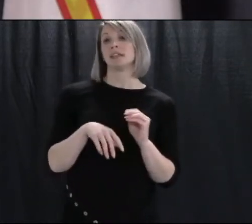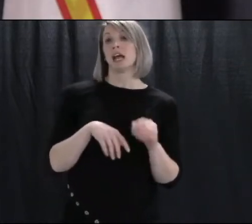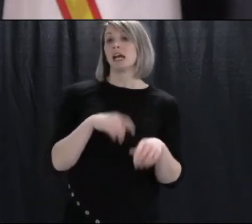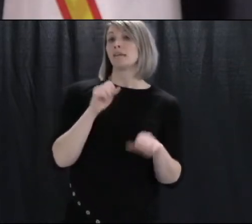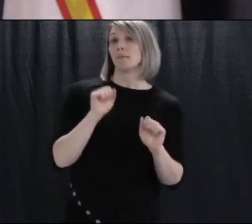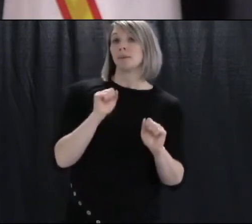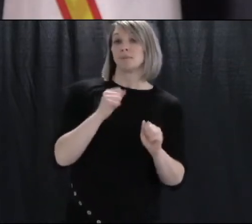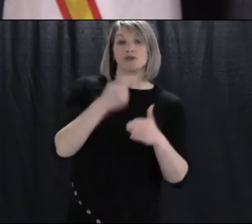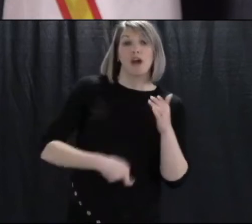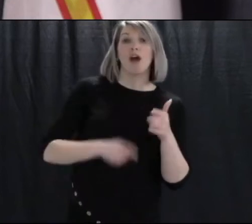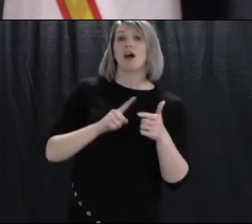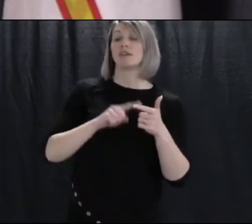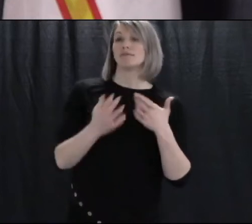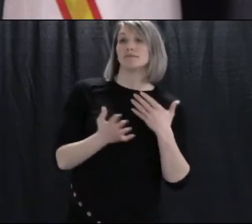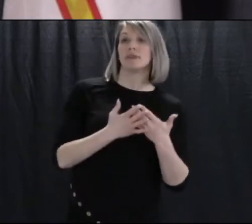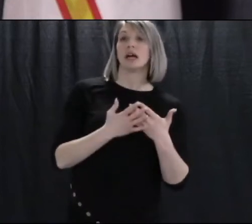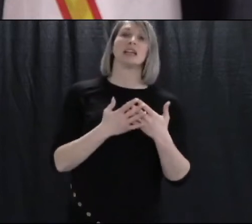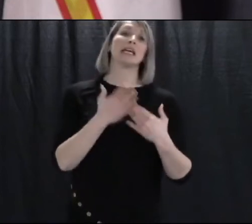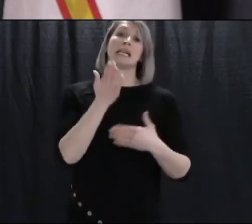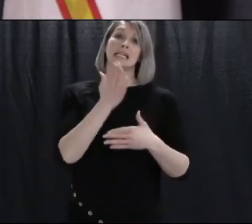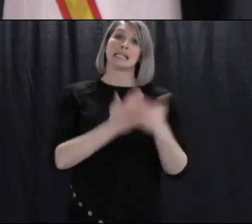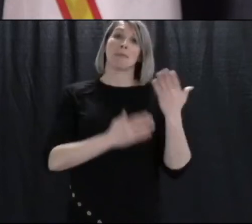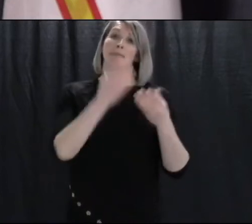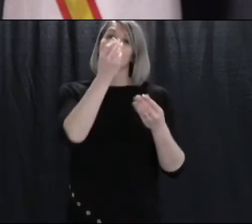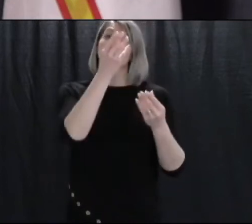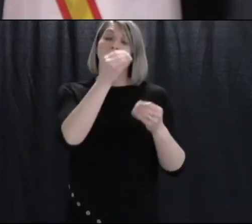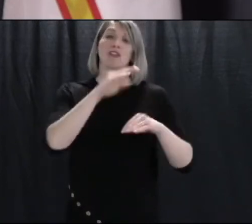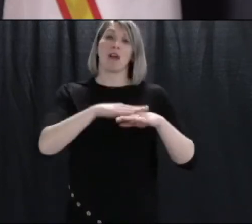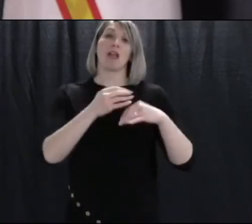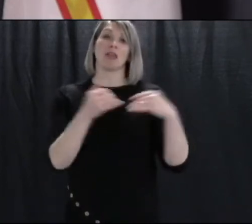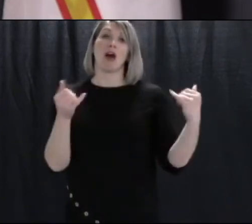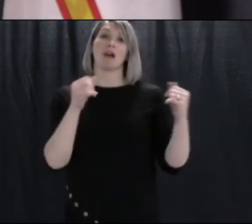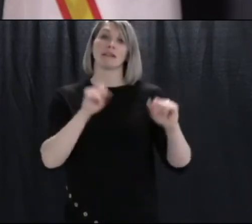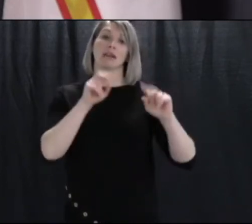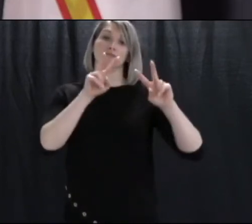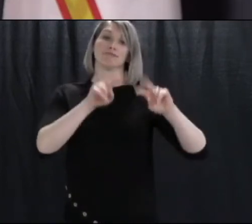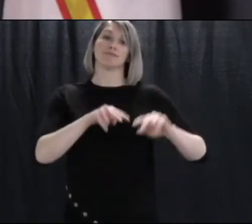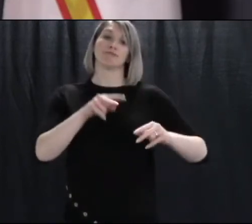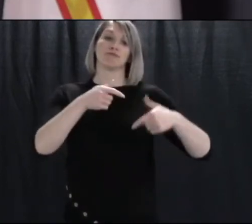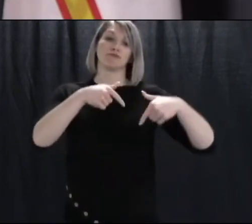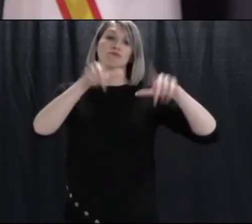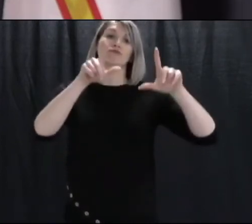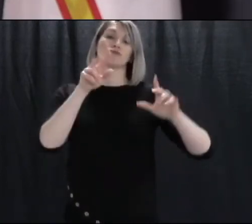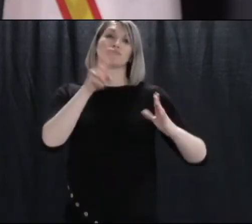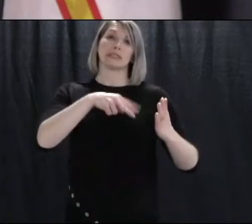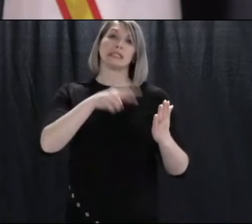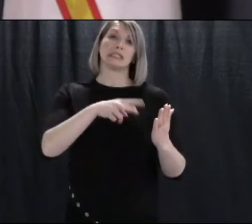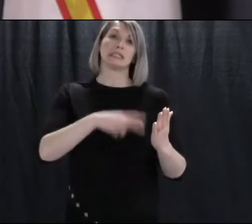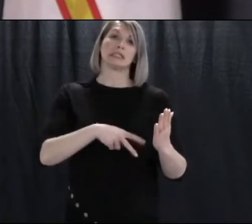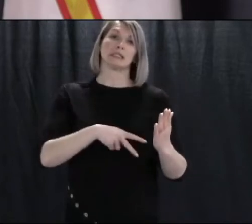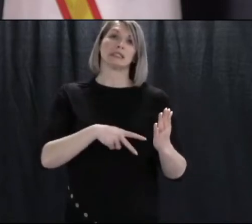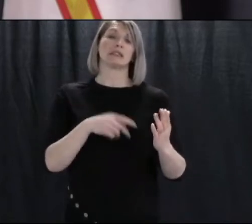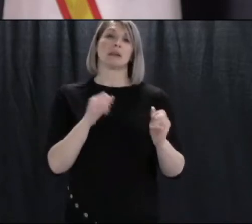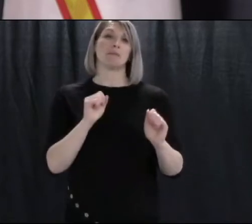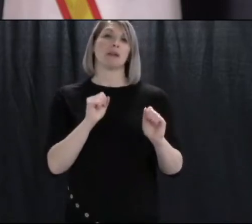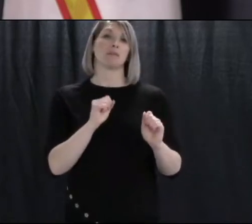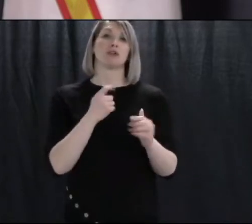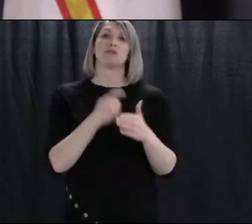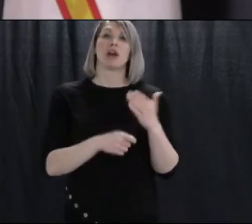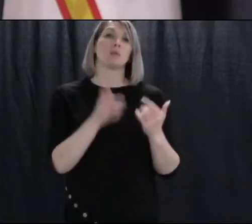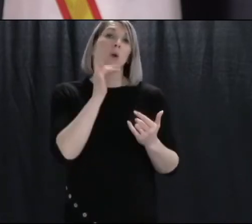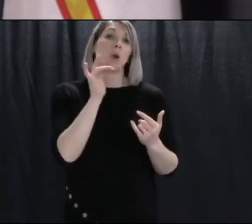mentioned already. I guess those numbers are online, but there are consequences to bad behavior as a result of these public